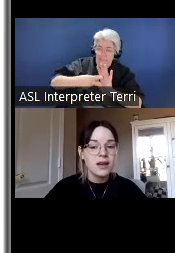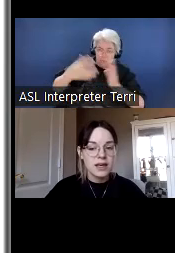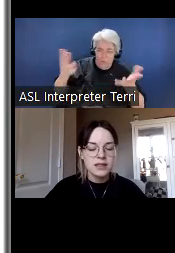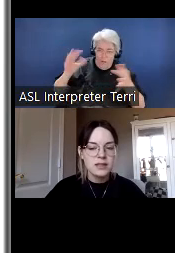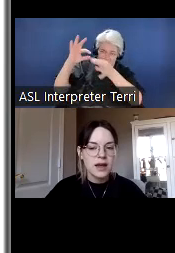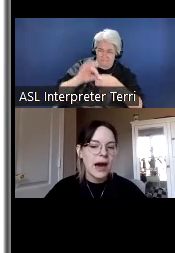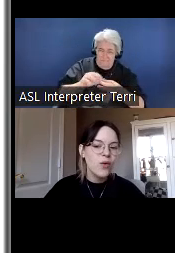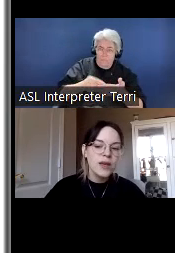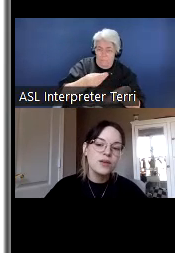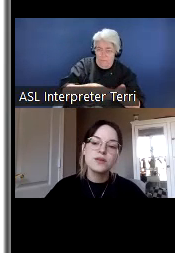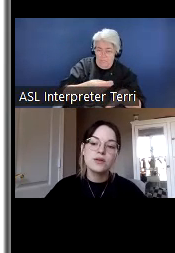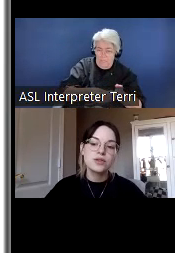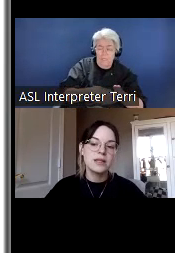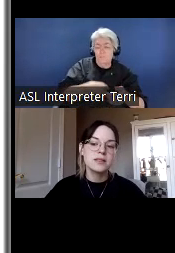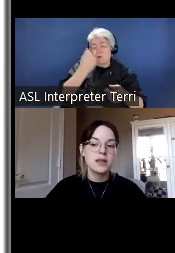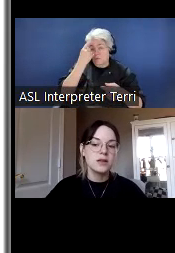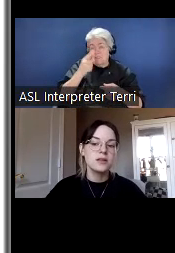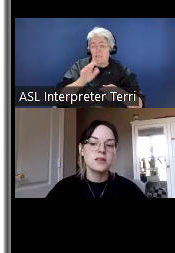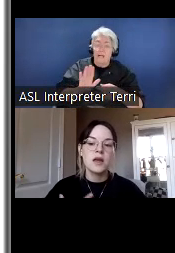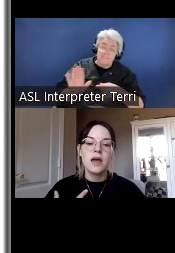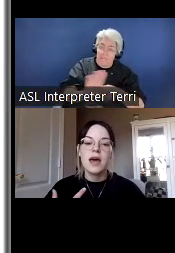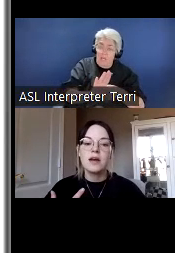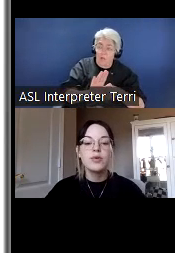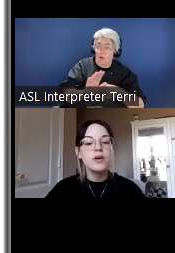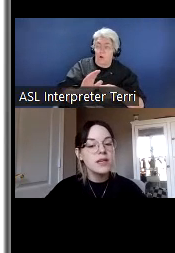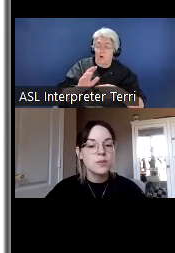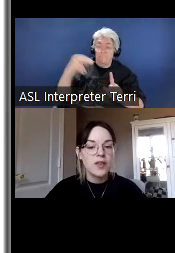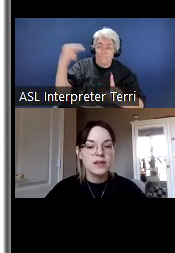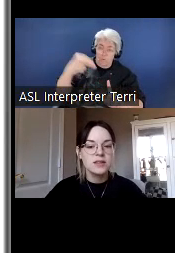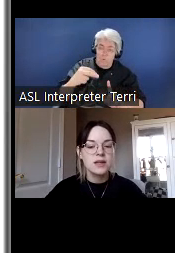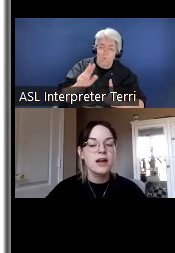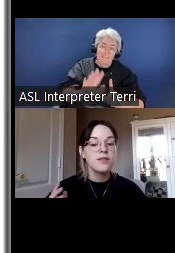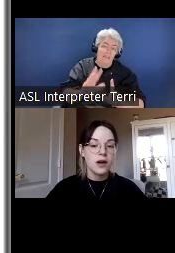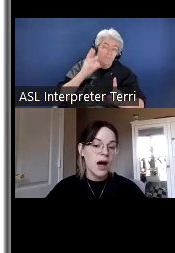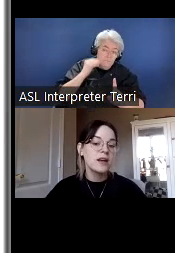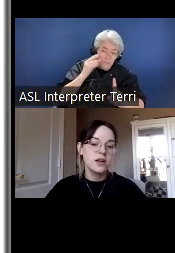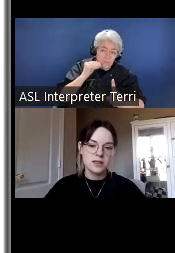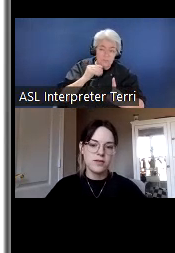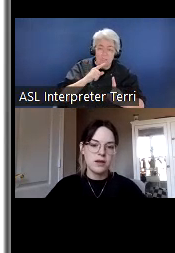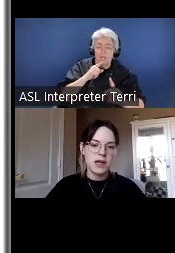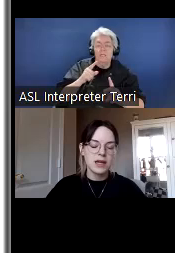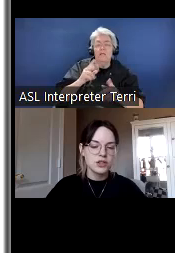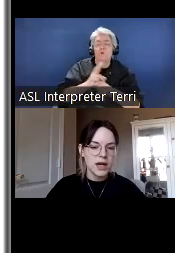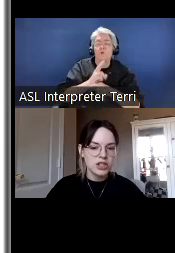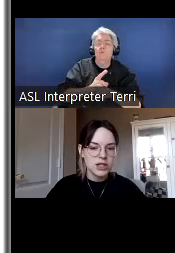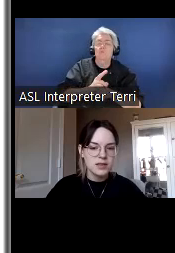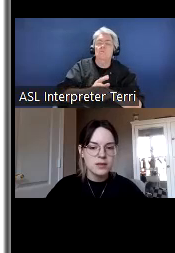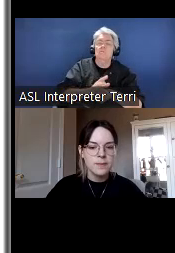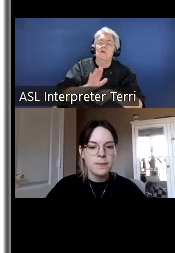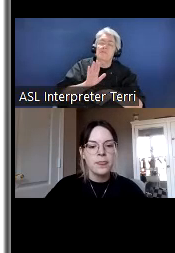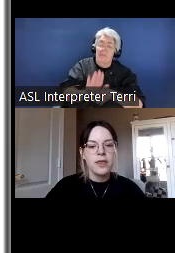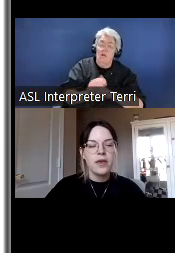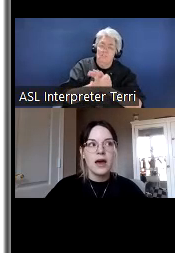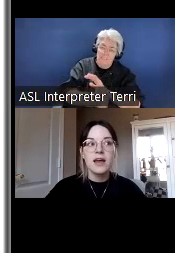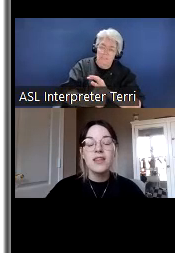this client is and how we can use those strengths, skills, and previous methods to kind of guide our safety planning and